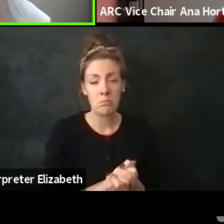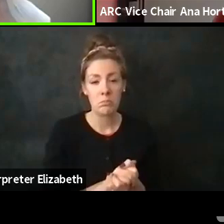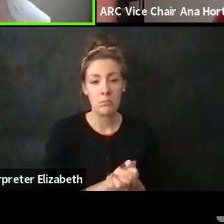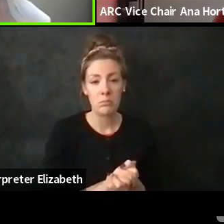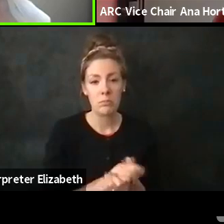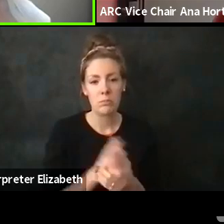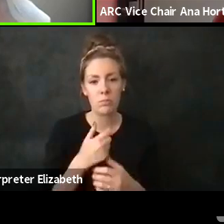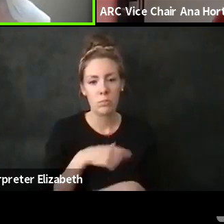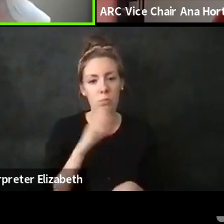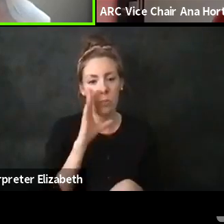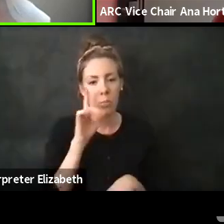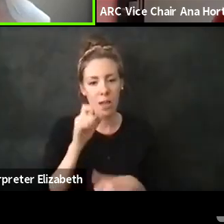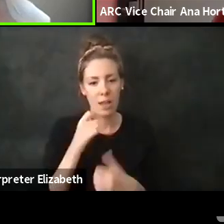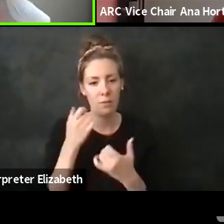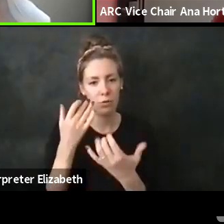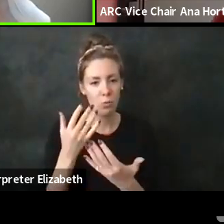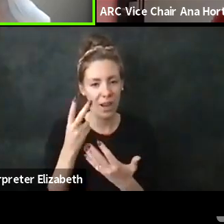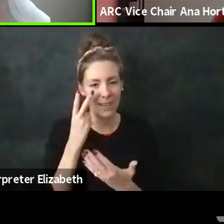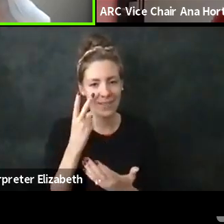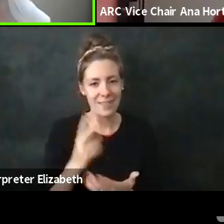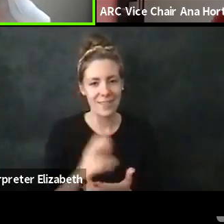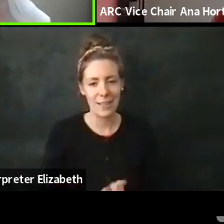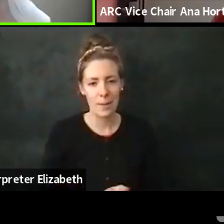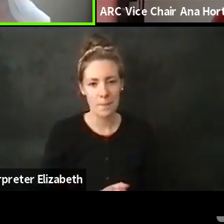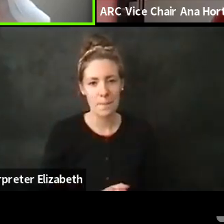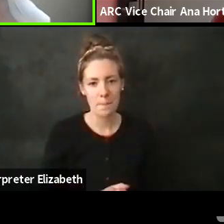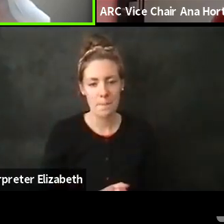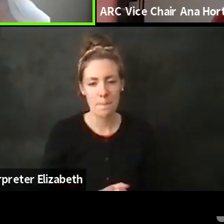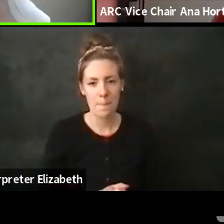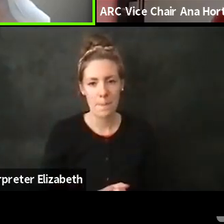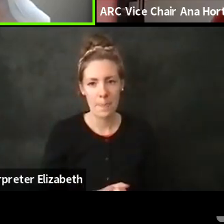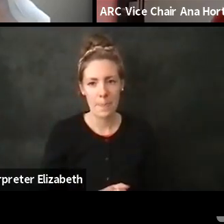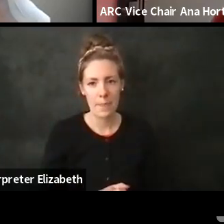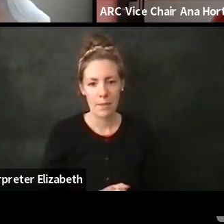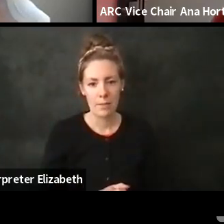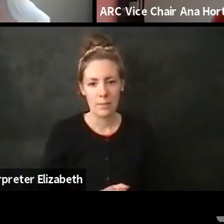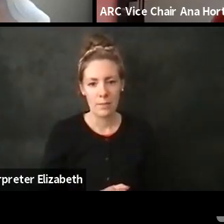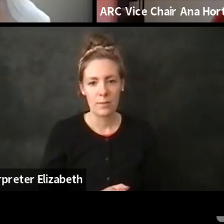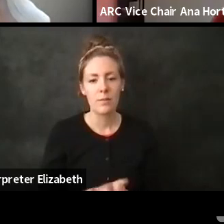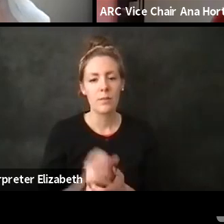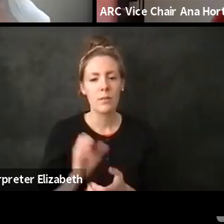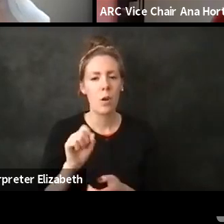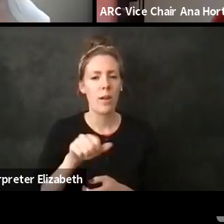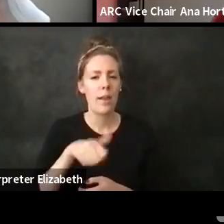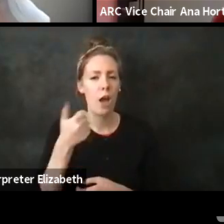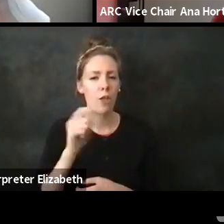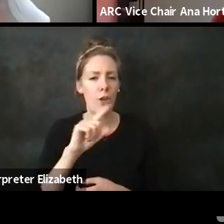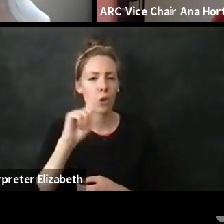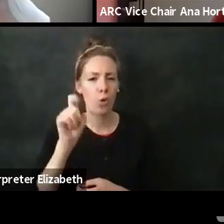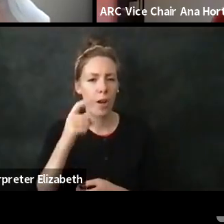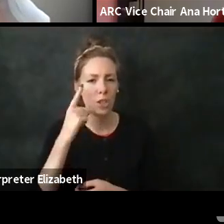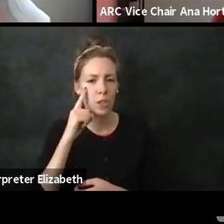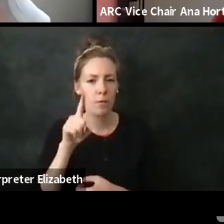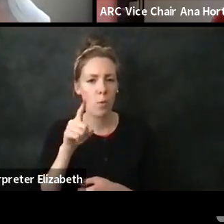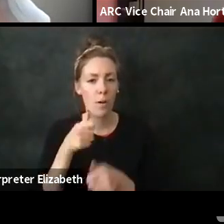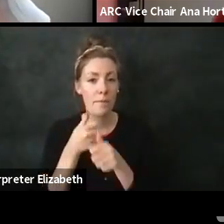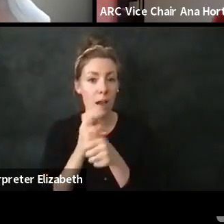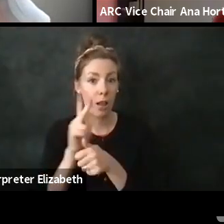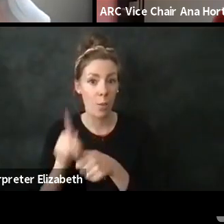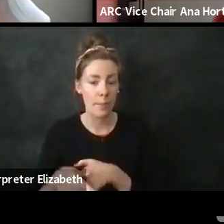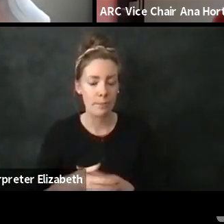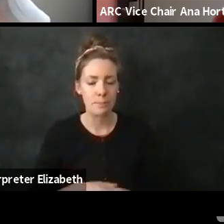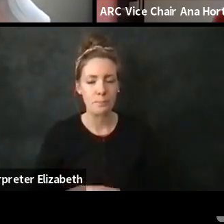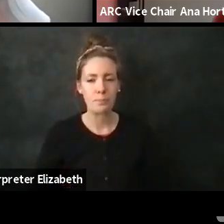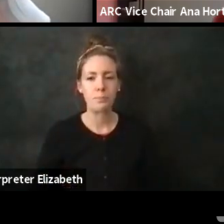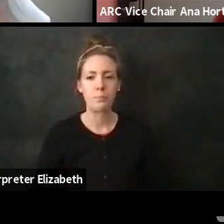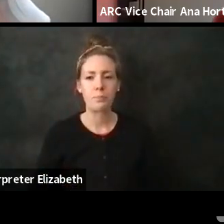we will have to wait and see when the official data comes out. I have another question just to follow up on neighborhoods. This